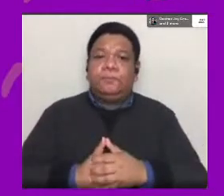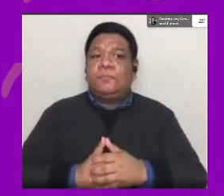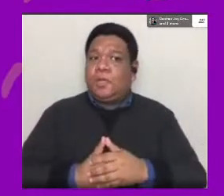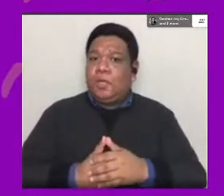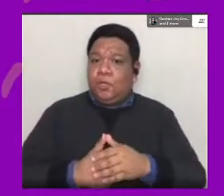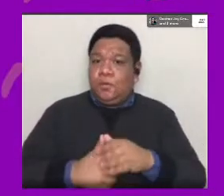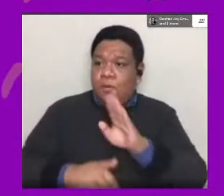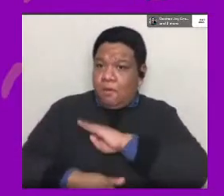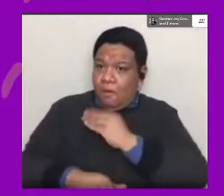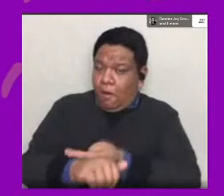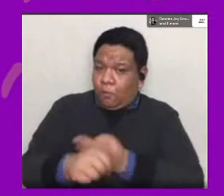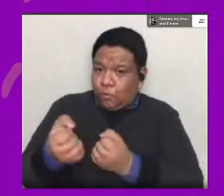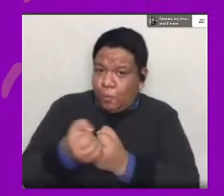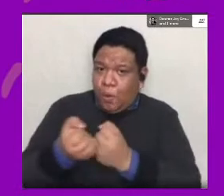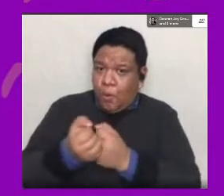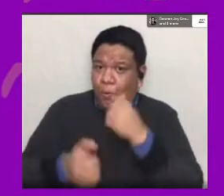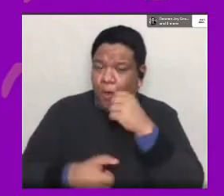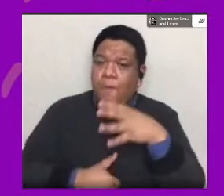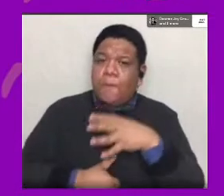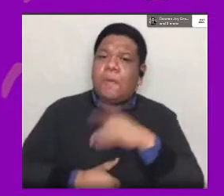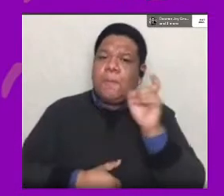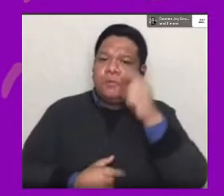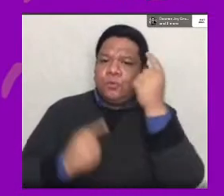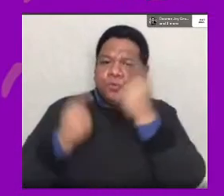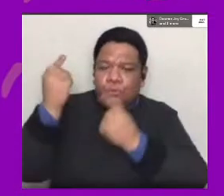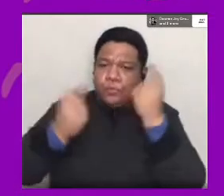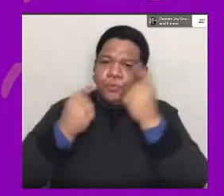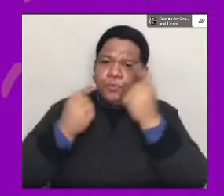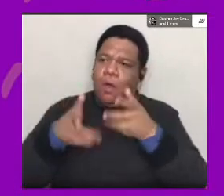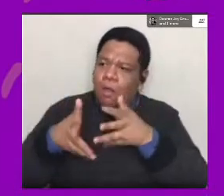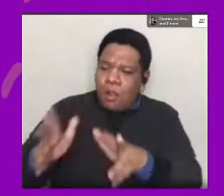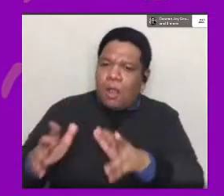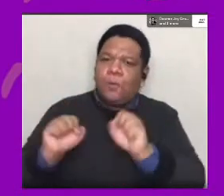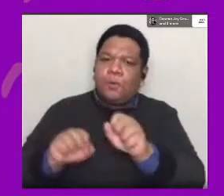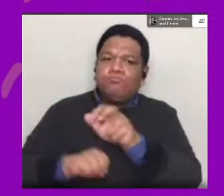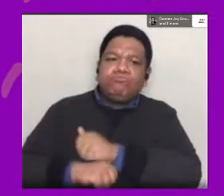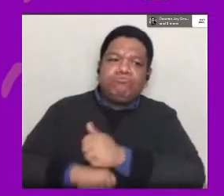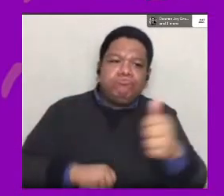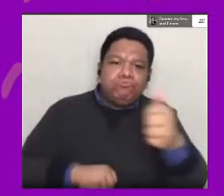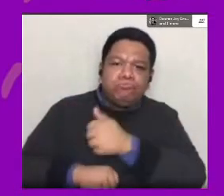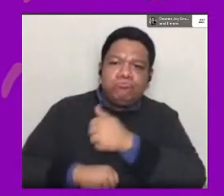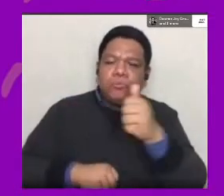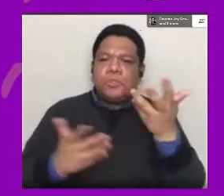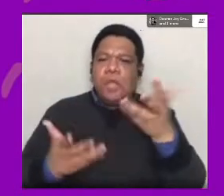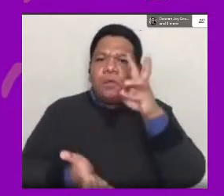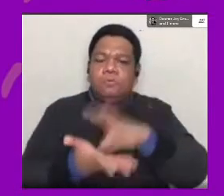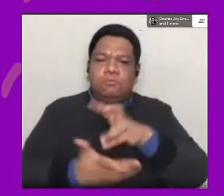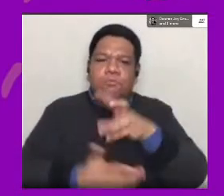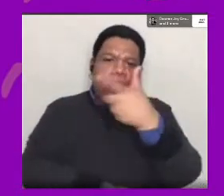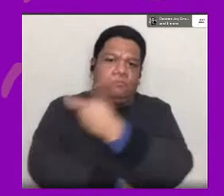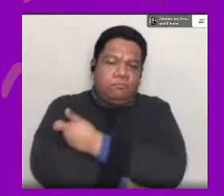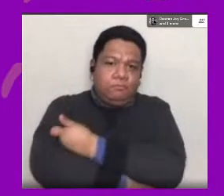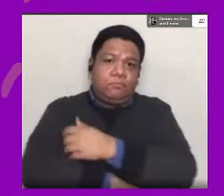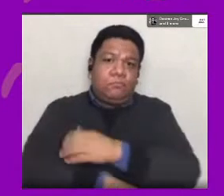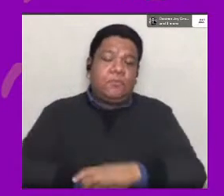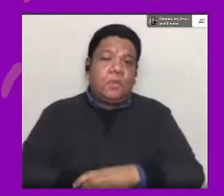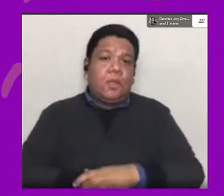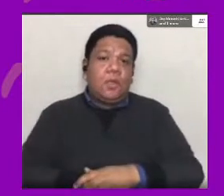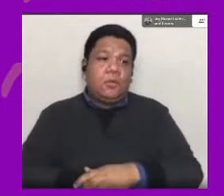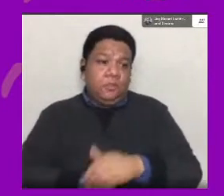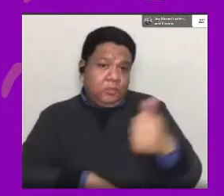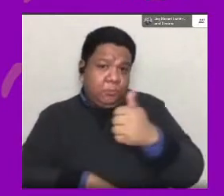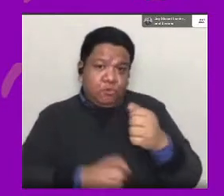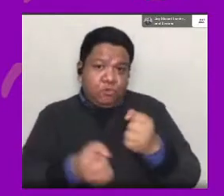support for women must be considered to allow them to travel to vaccination sites. Transportation support